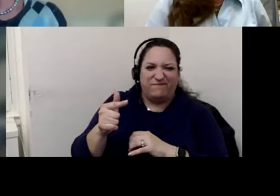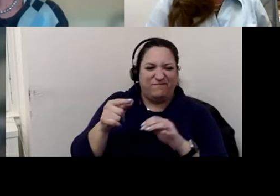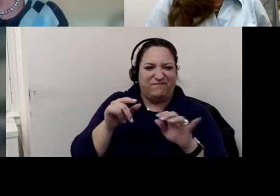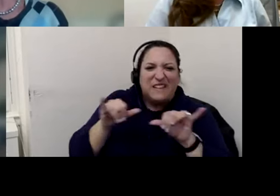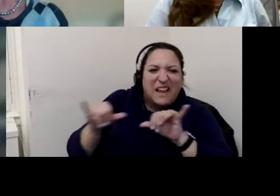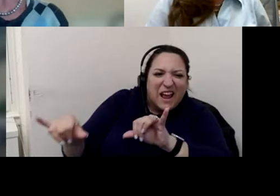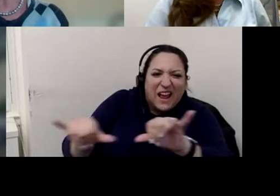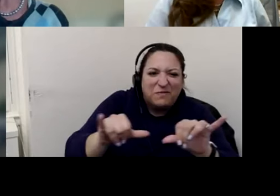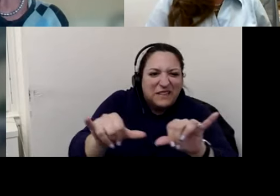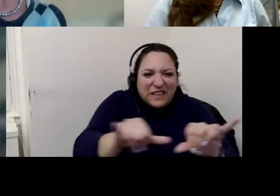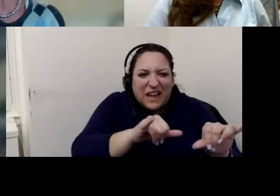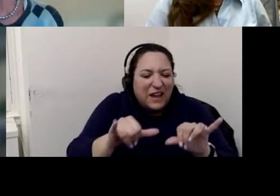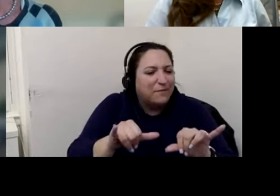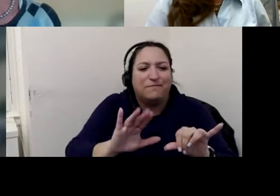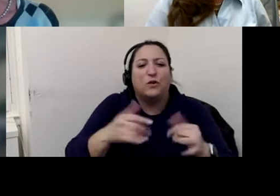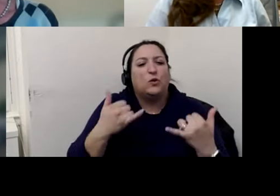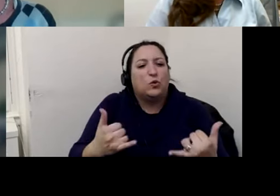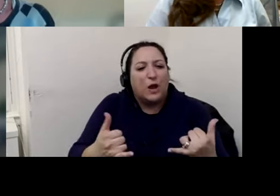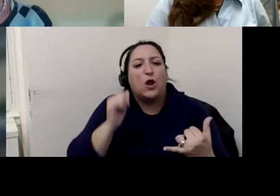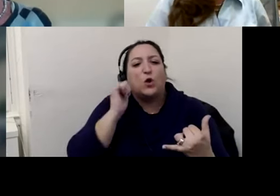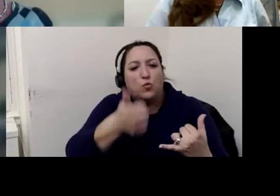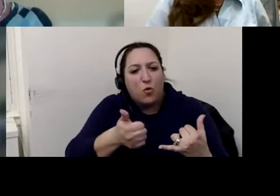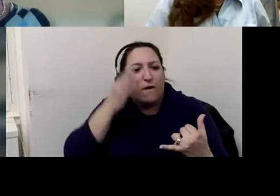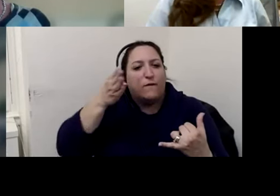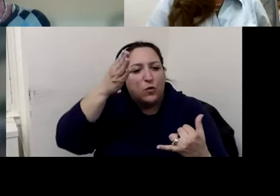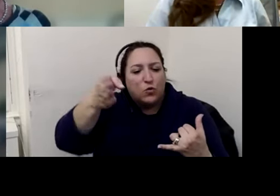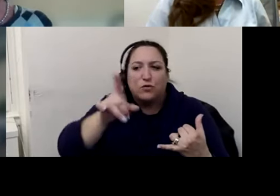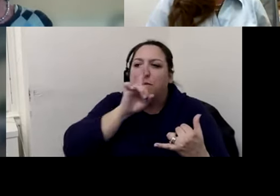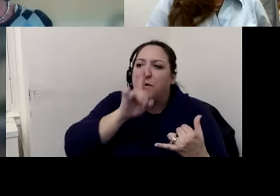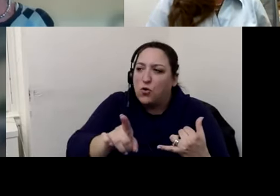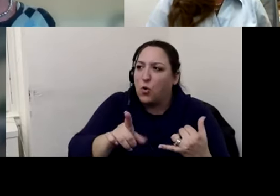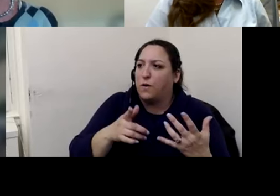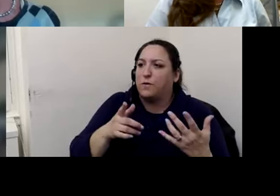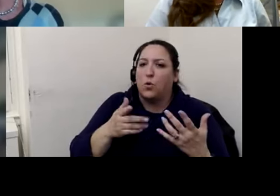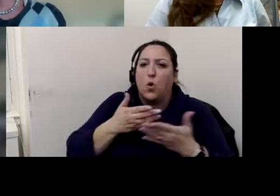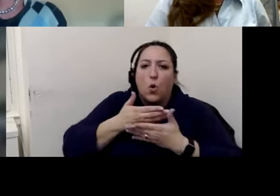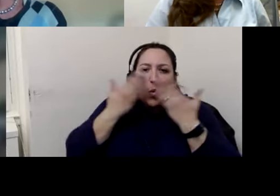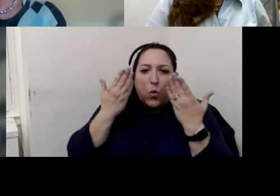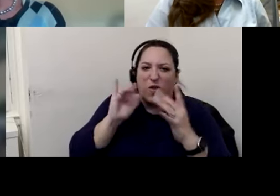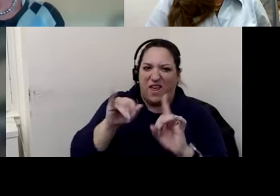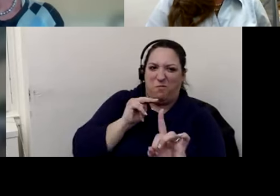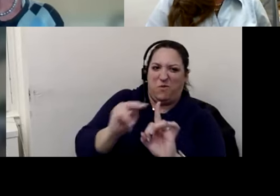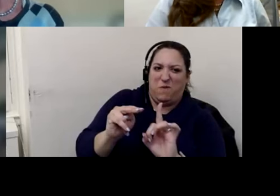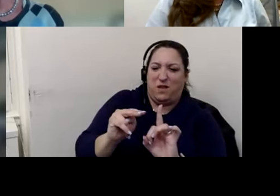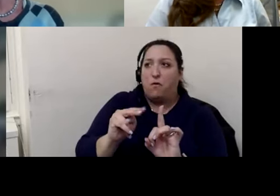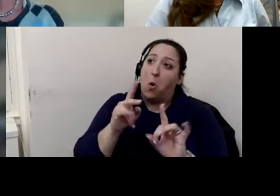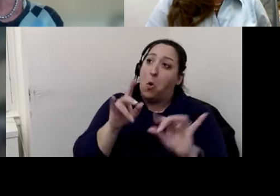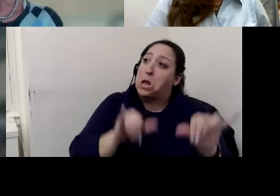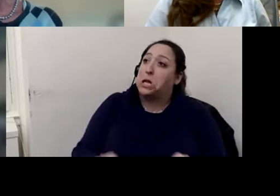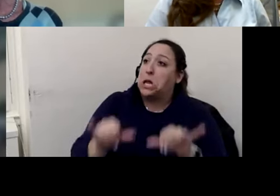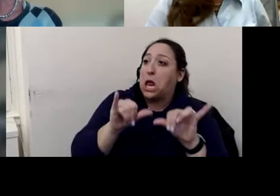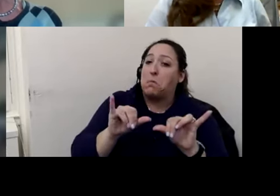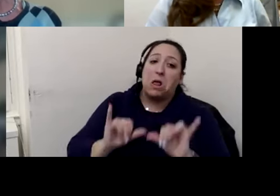we do today, tomorrow, and in the future does not have that viewpoint of